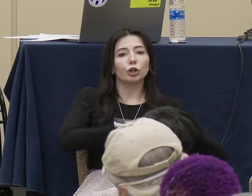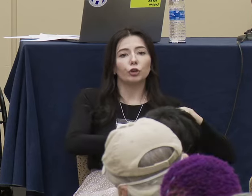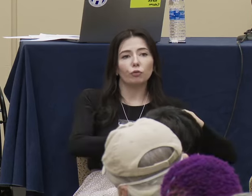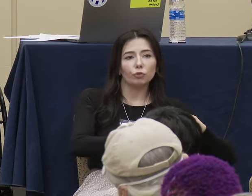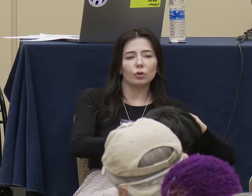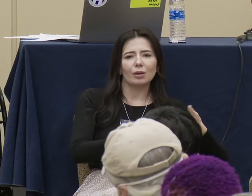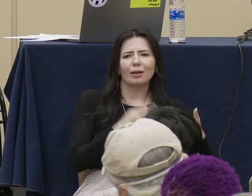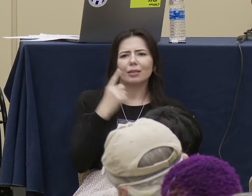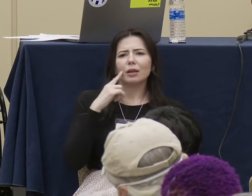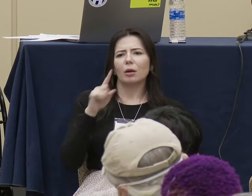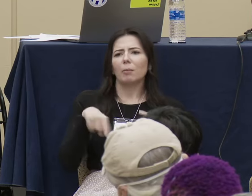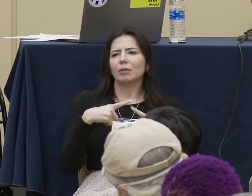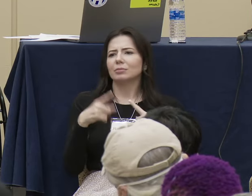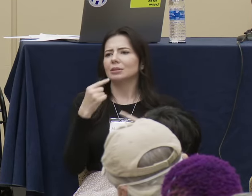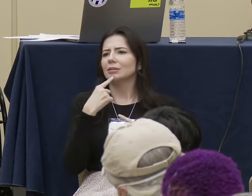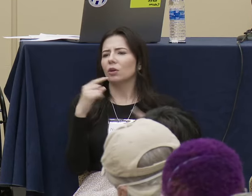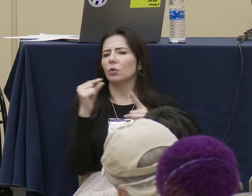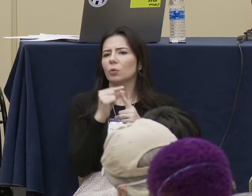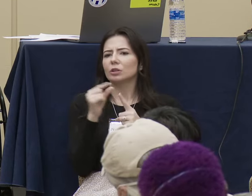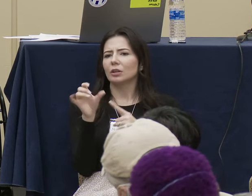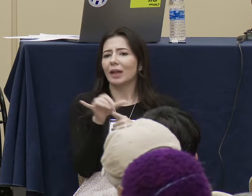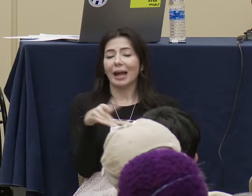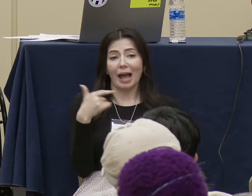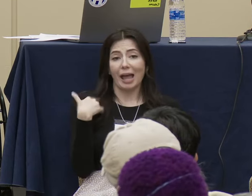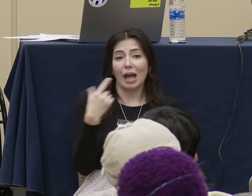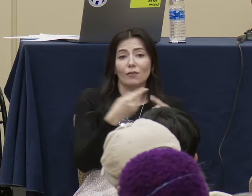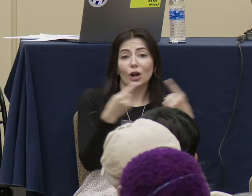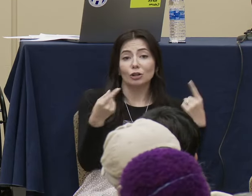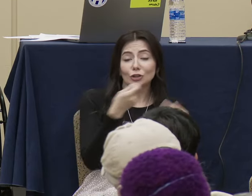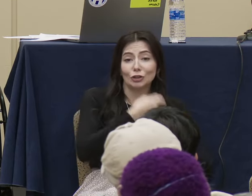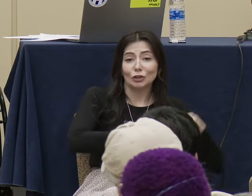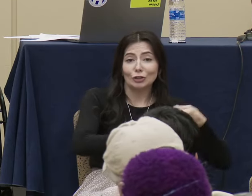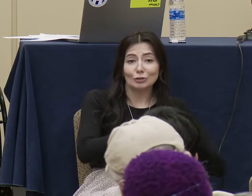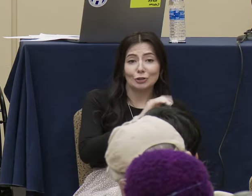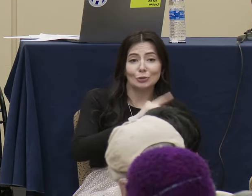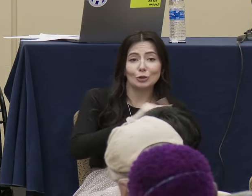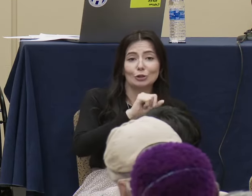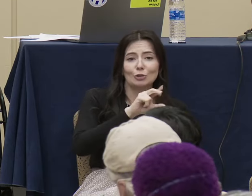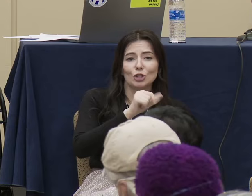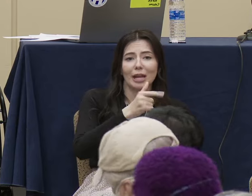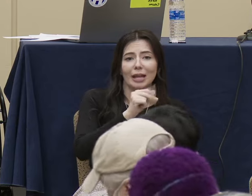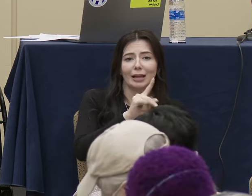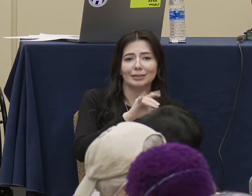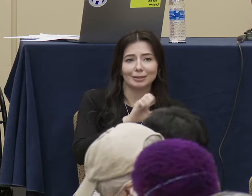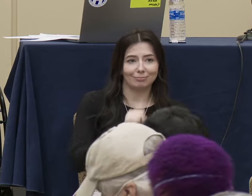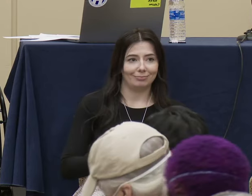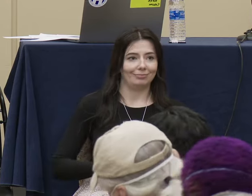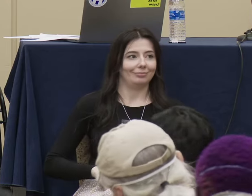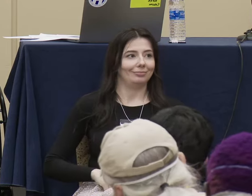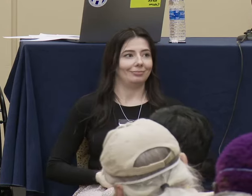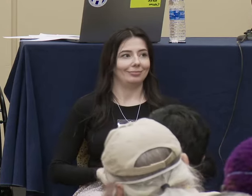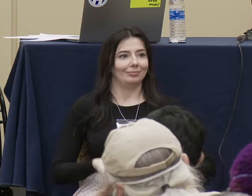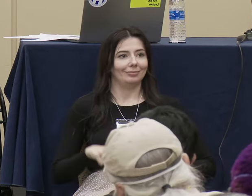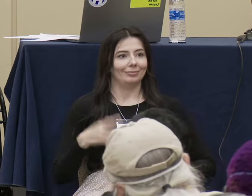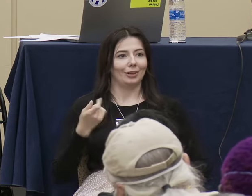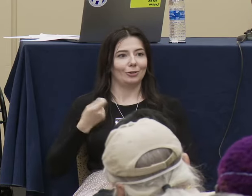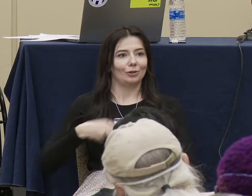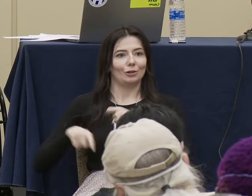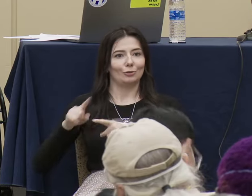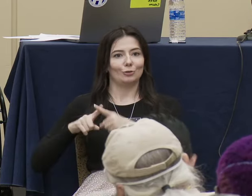we would say words like, I have an alternative to eugenics, you know. An alternative to genocide would